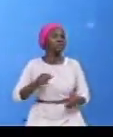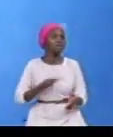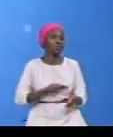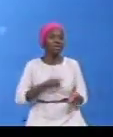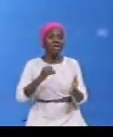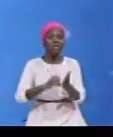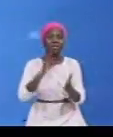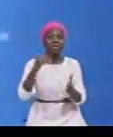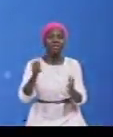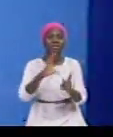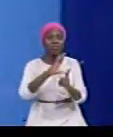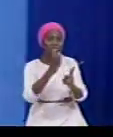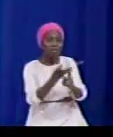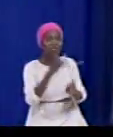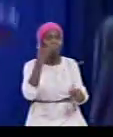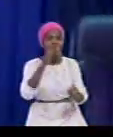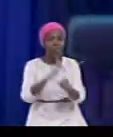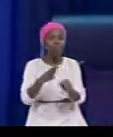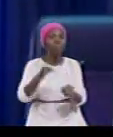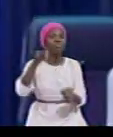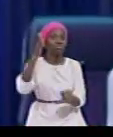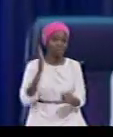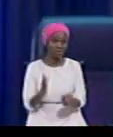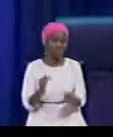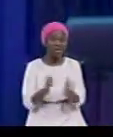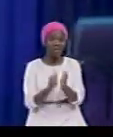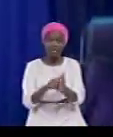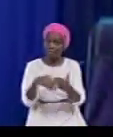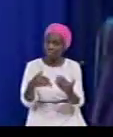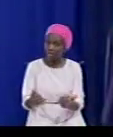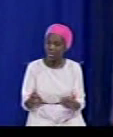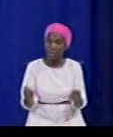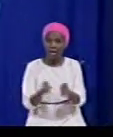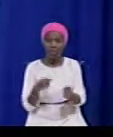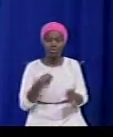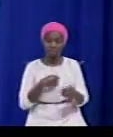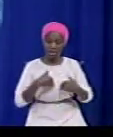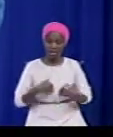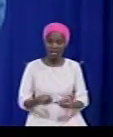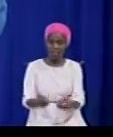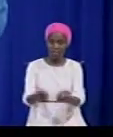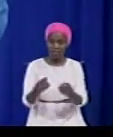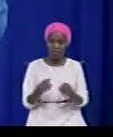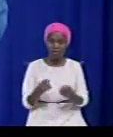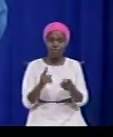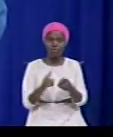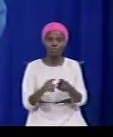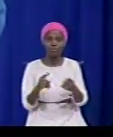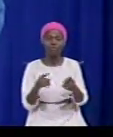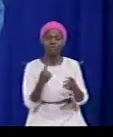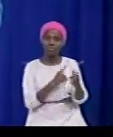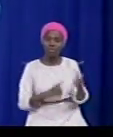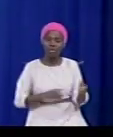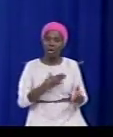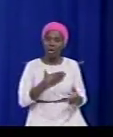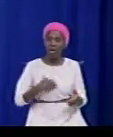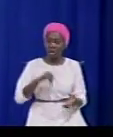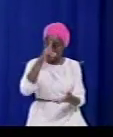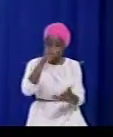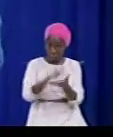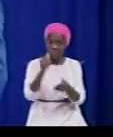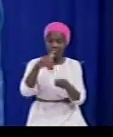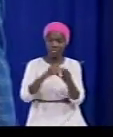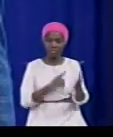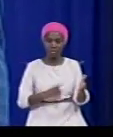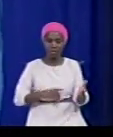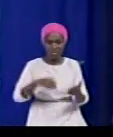conditional promise of God that now, as we come to the Lord, as we believe in the Lord, a new life